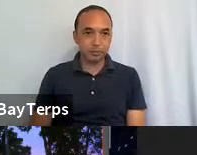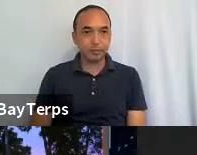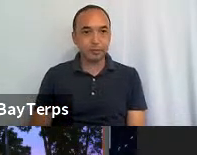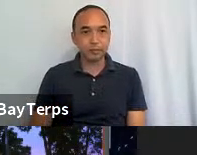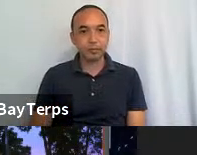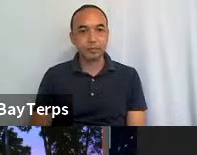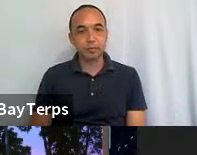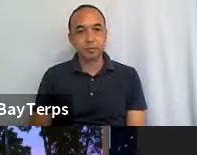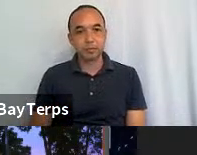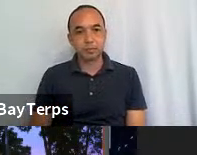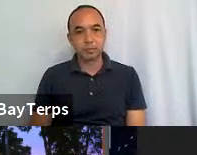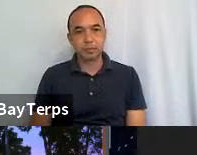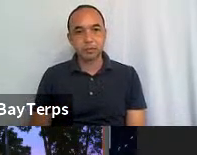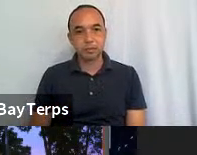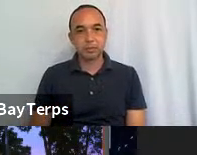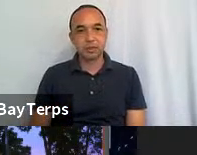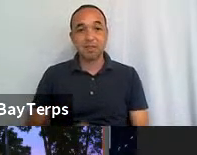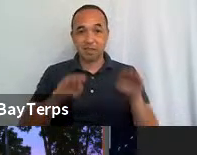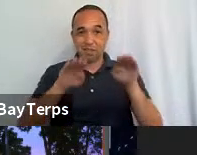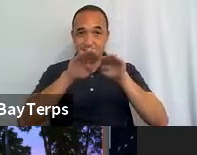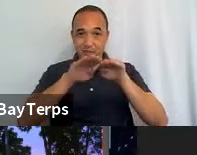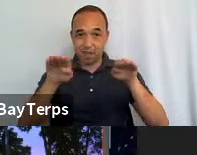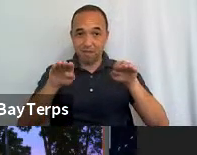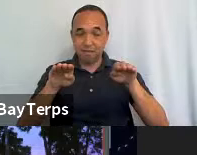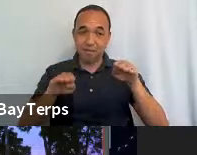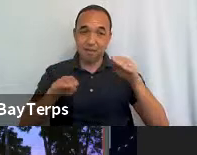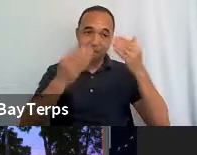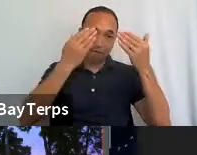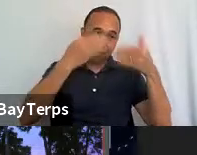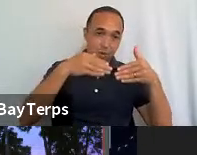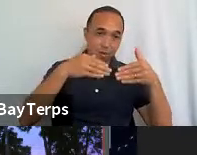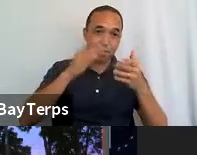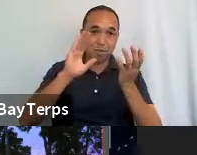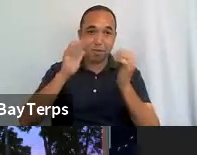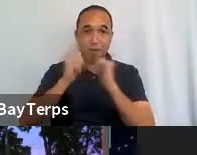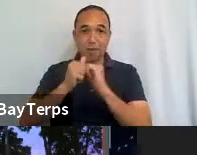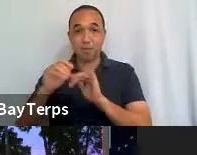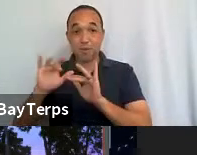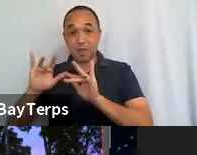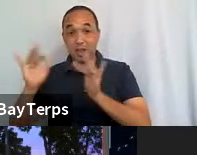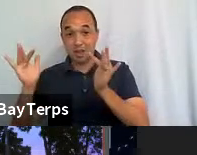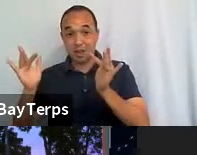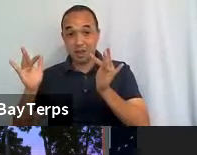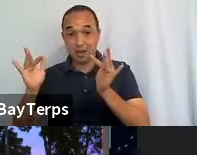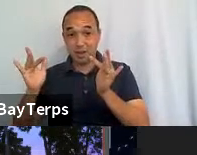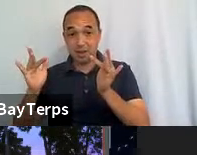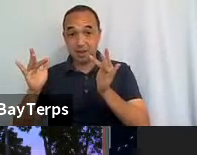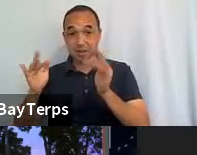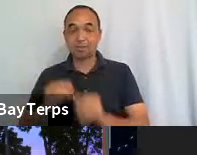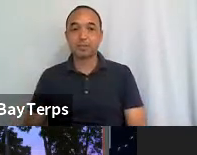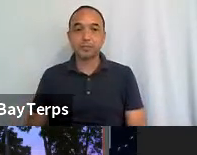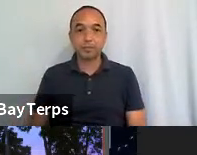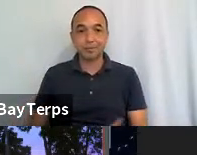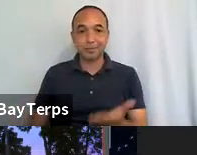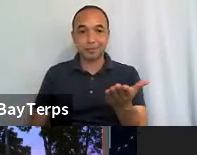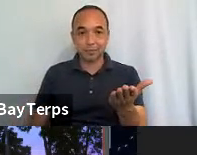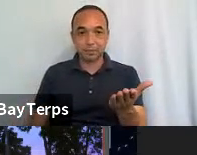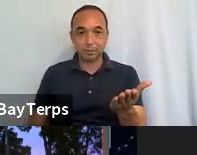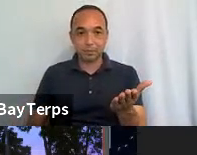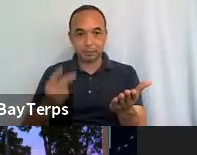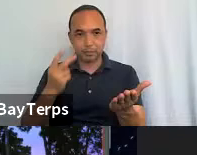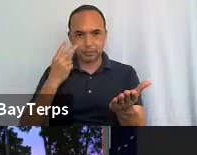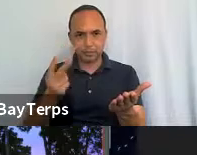show the level of dark versus light pixels in your image. And as you can see, there's